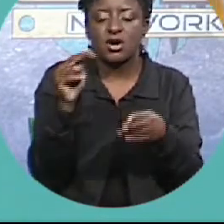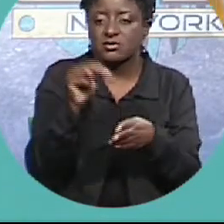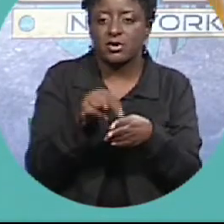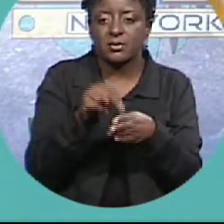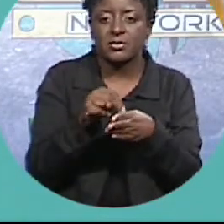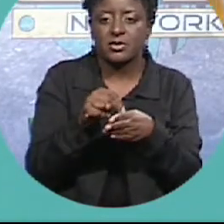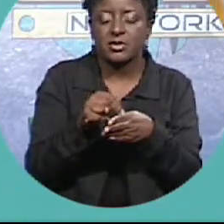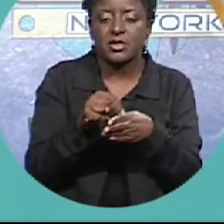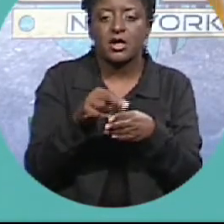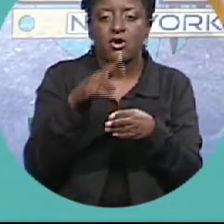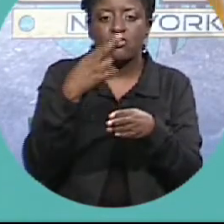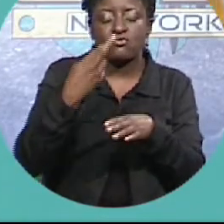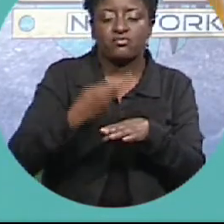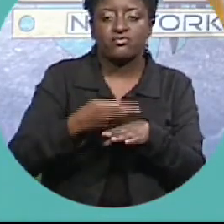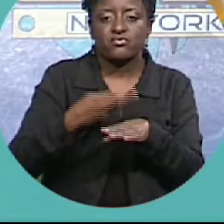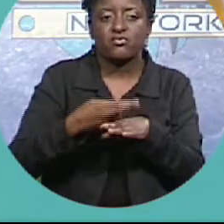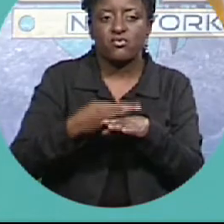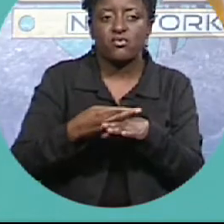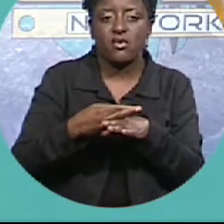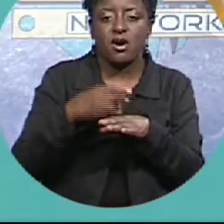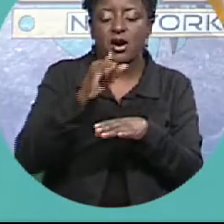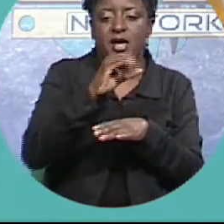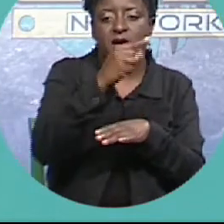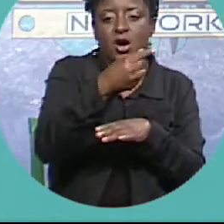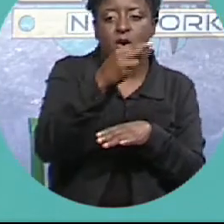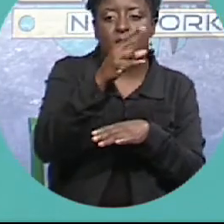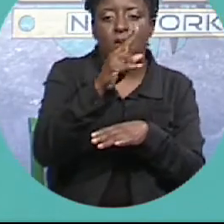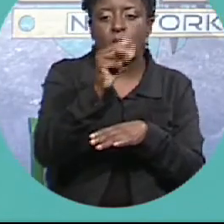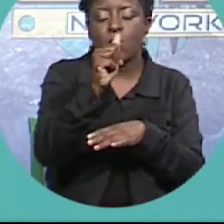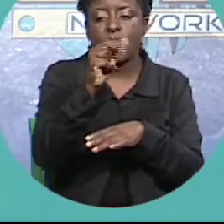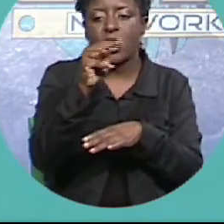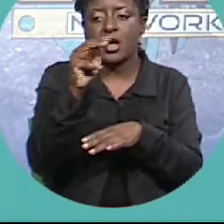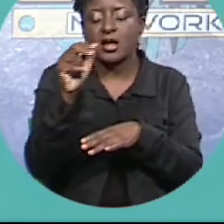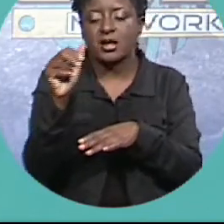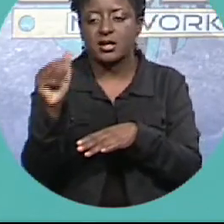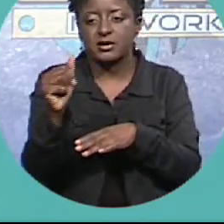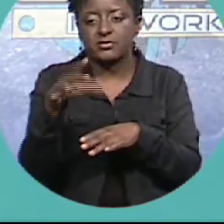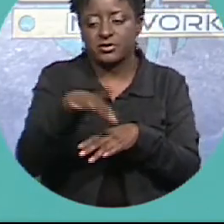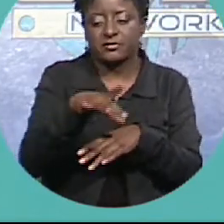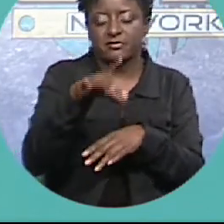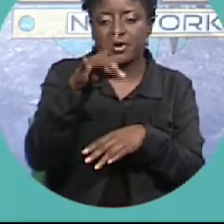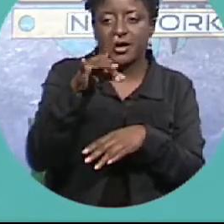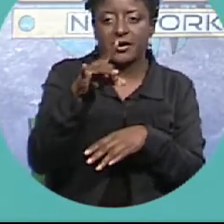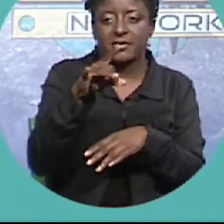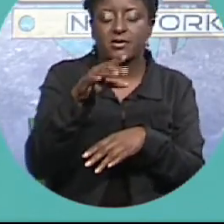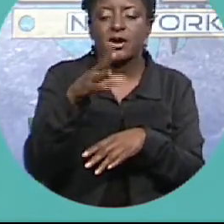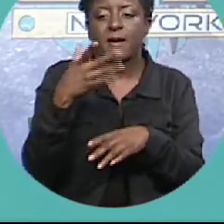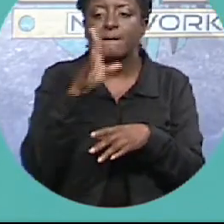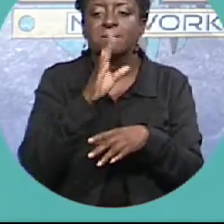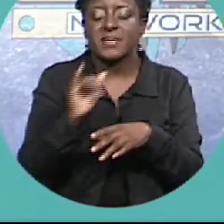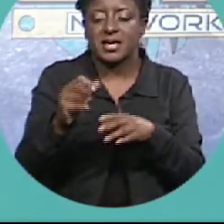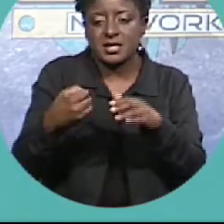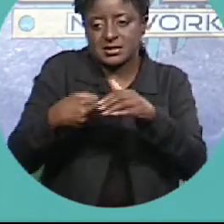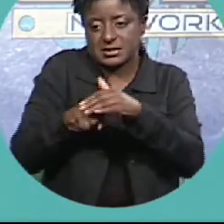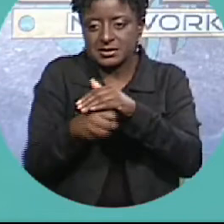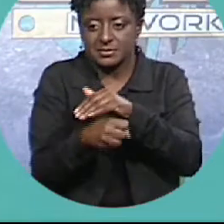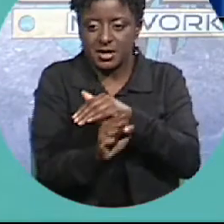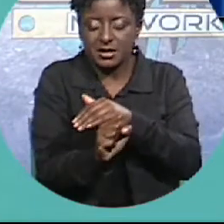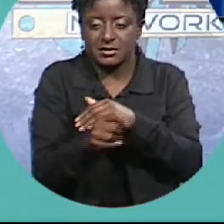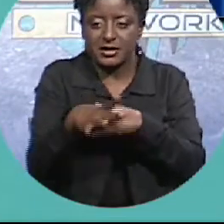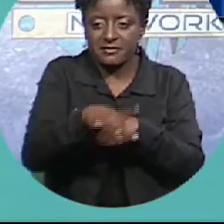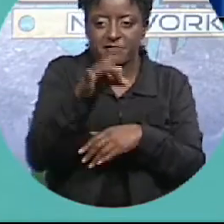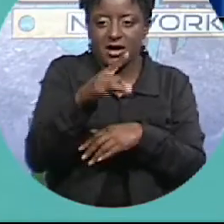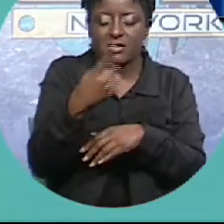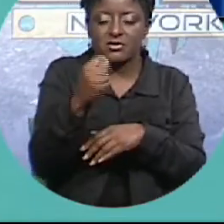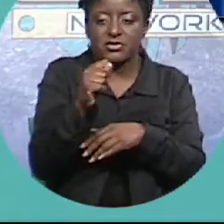smugglers and that officials at Heathrow confiscated the animals. Customs officers discovered the endangered lizards in a suitcase